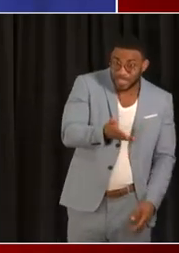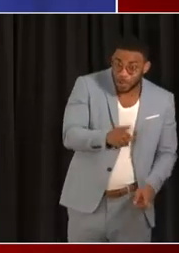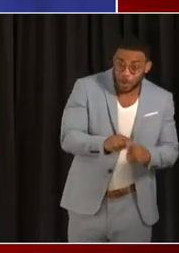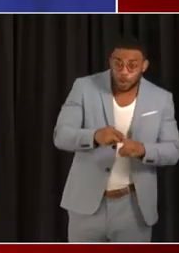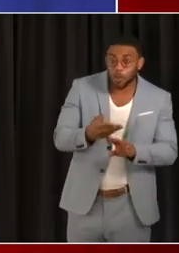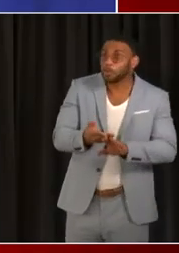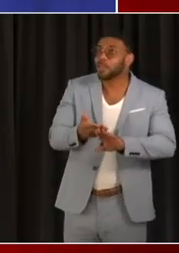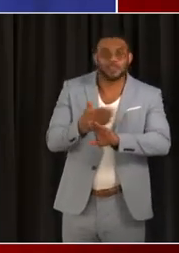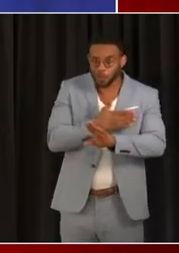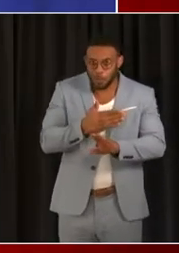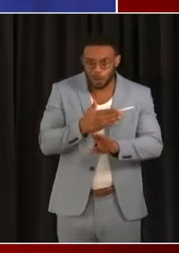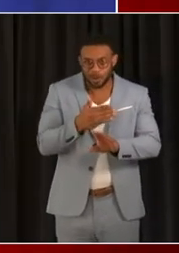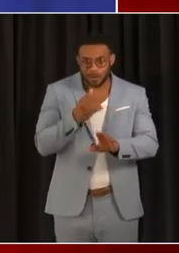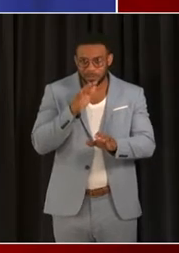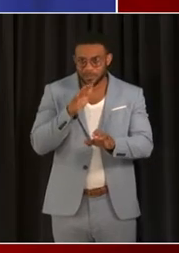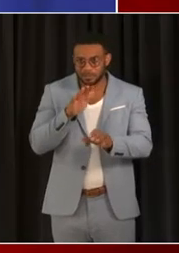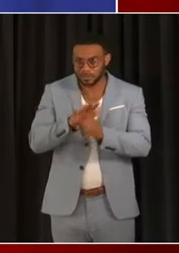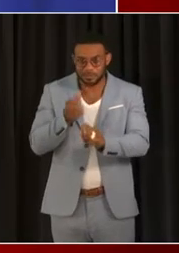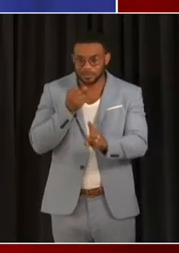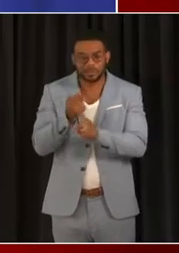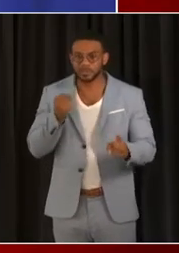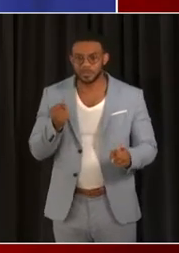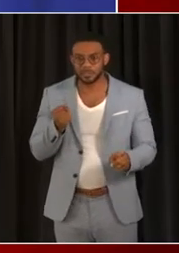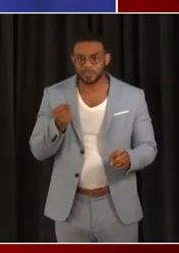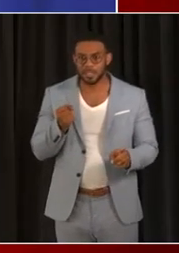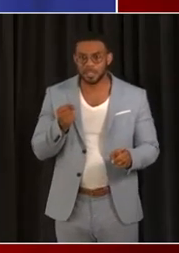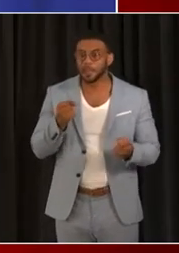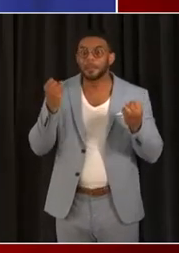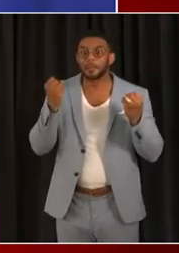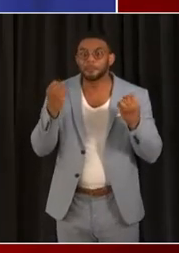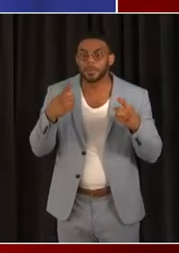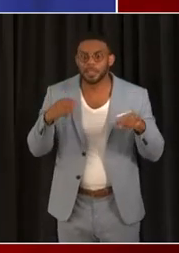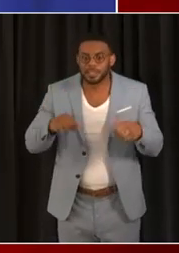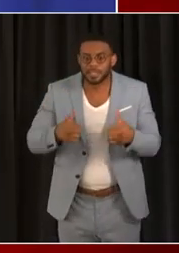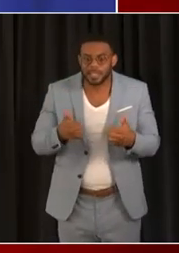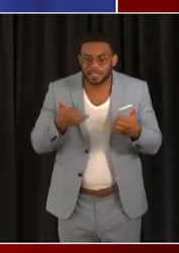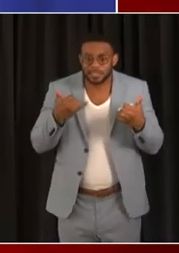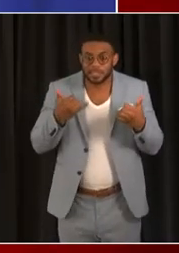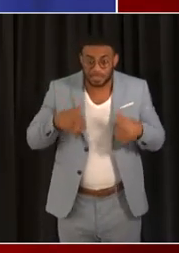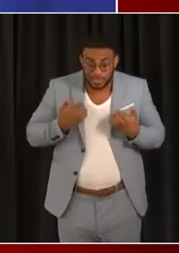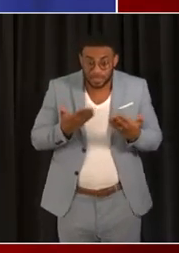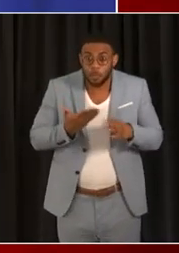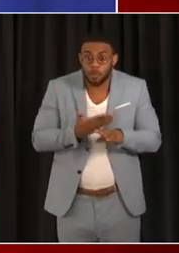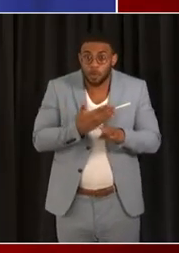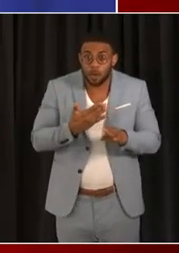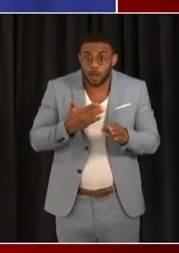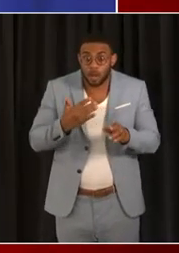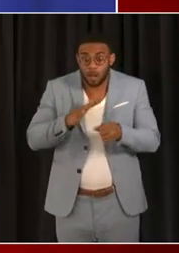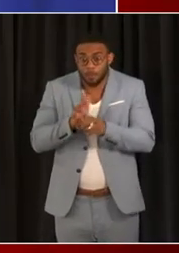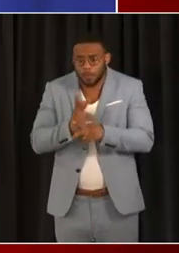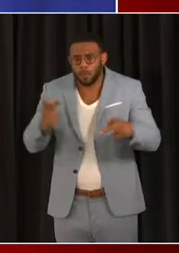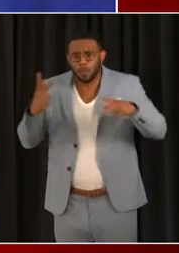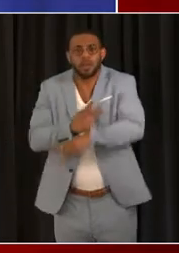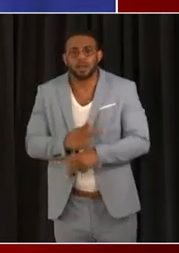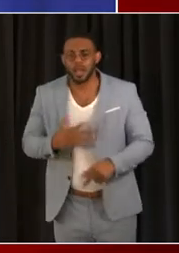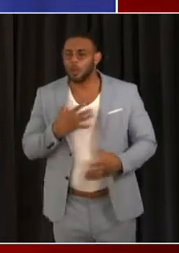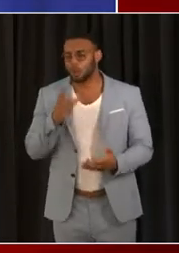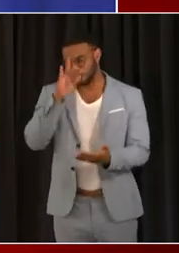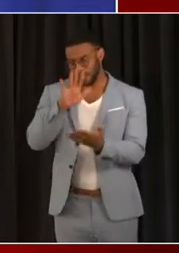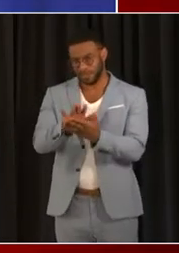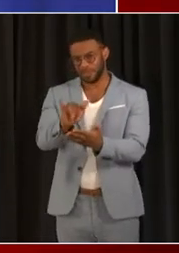there before crisis even evolved, before COVID even came. There were many of the challenges that existed in our community. I'd like to